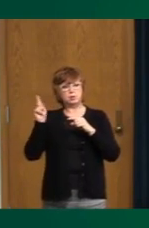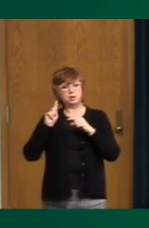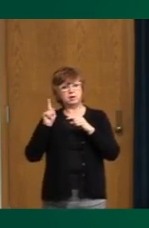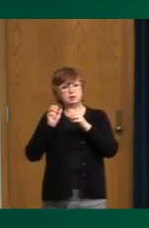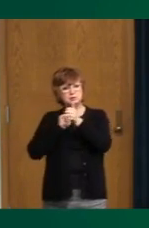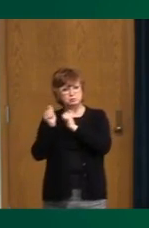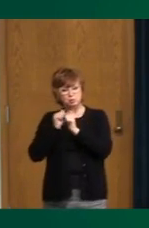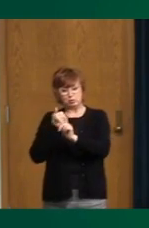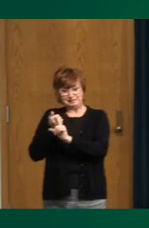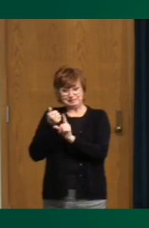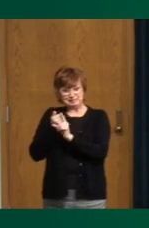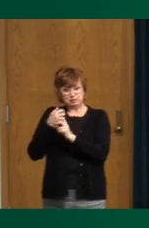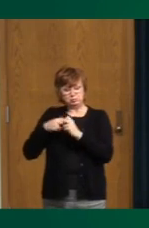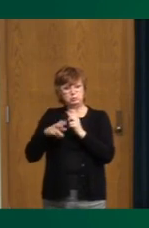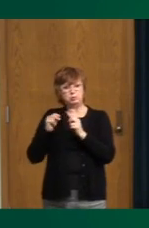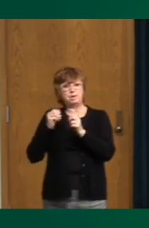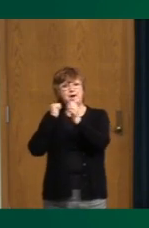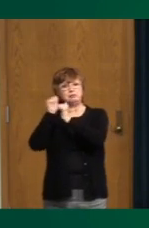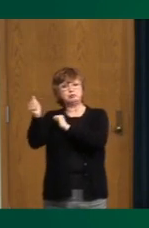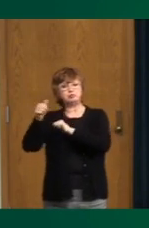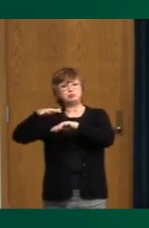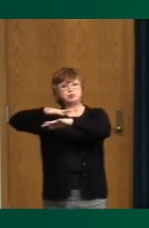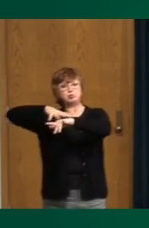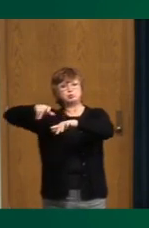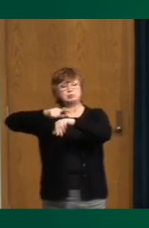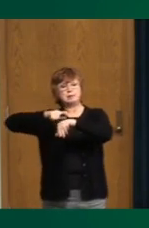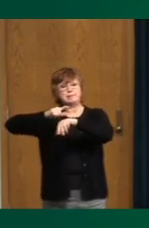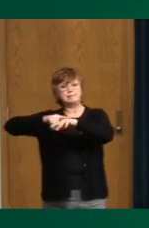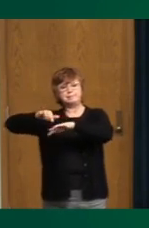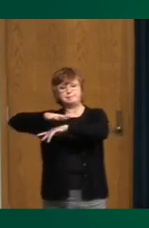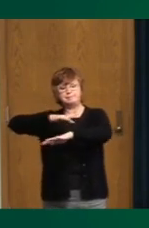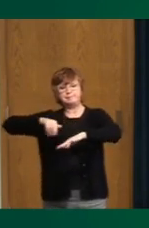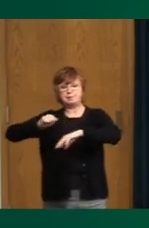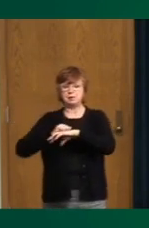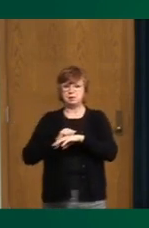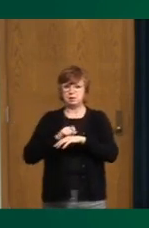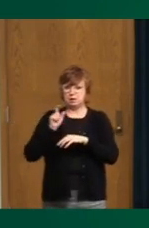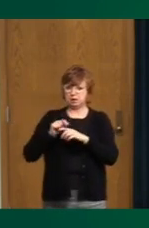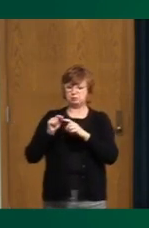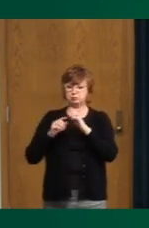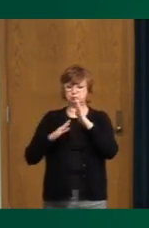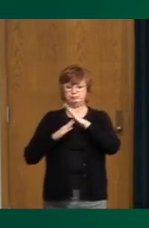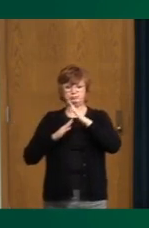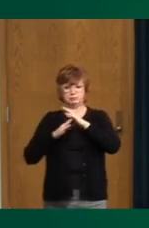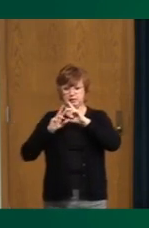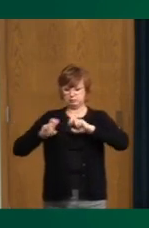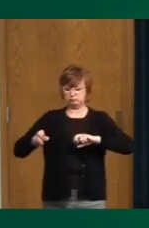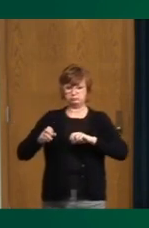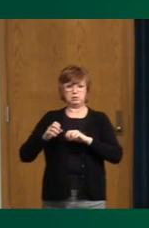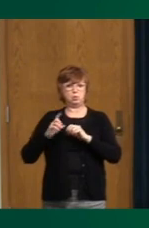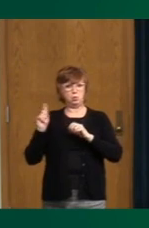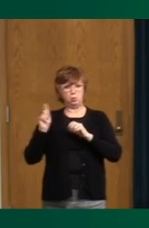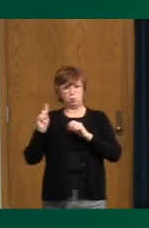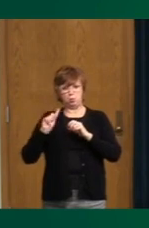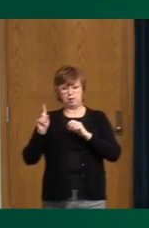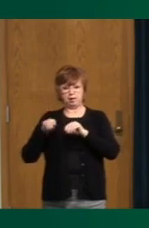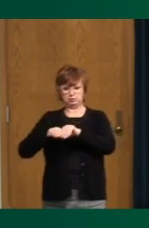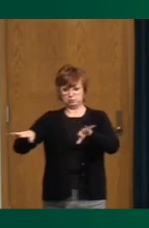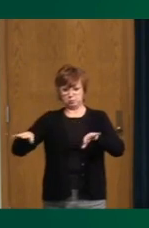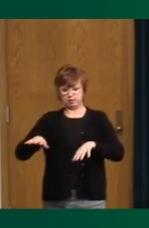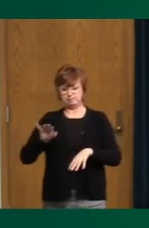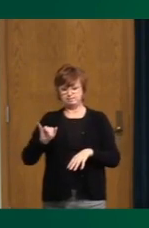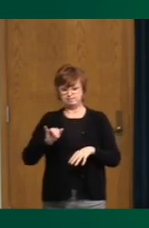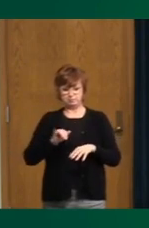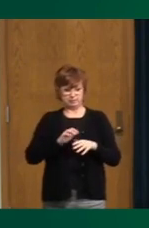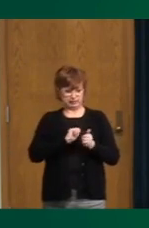play, before and after. So all of us need to look at what are we doing before and after that maybe is resulting in transmission, and I think we need to